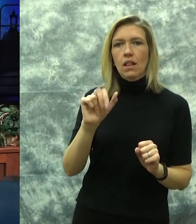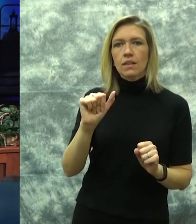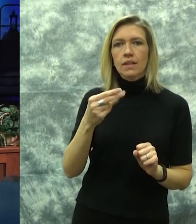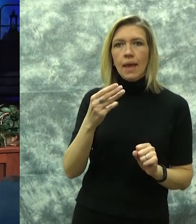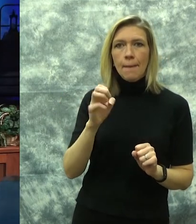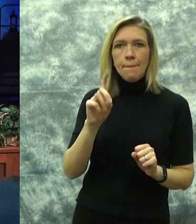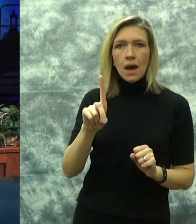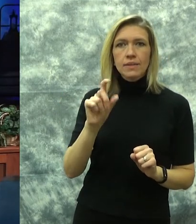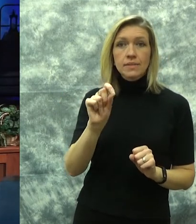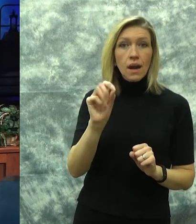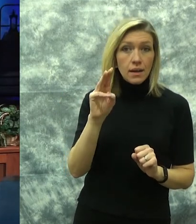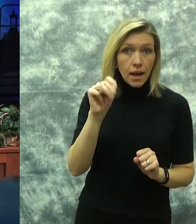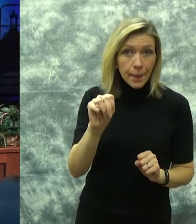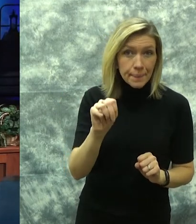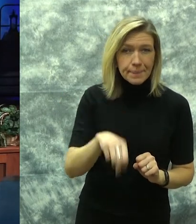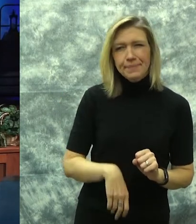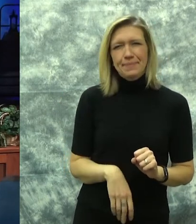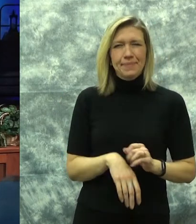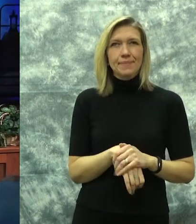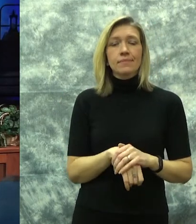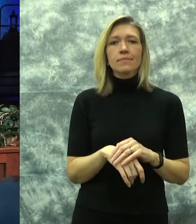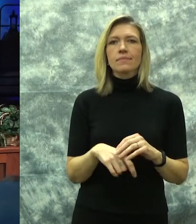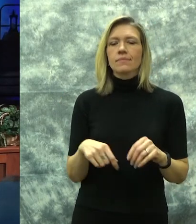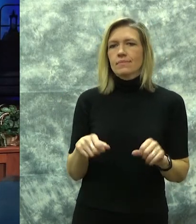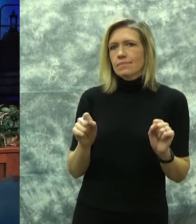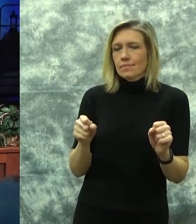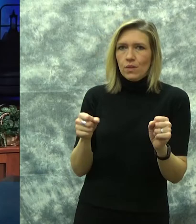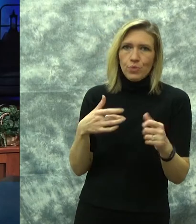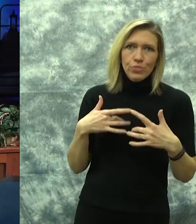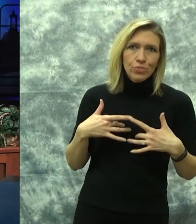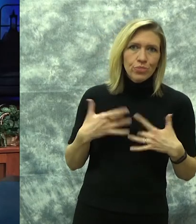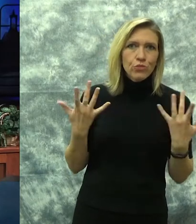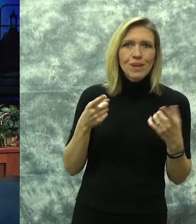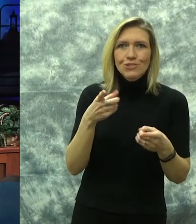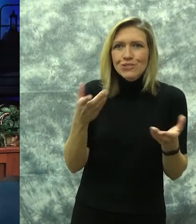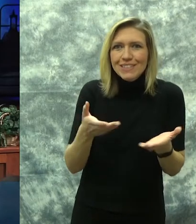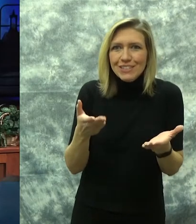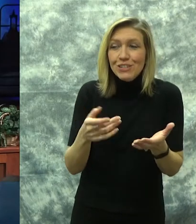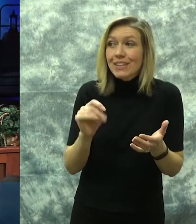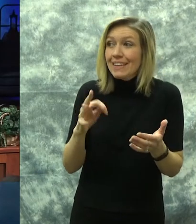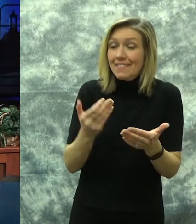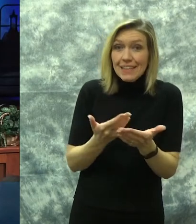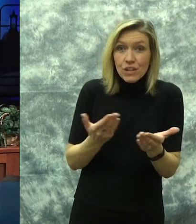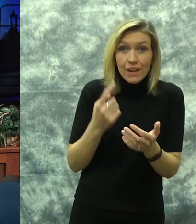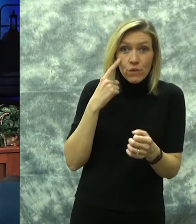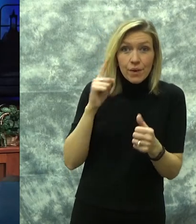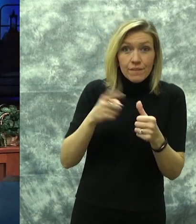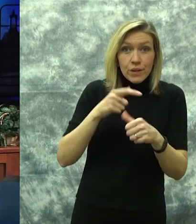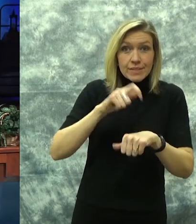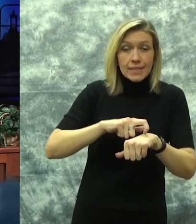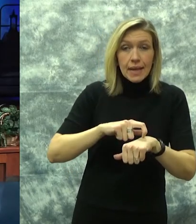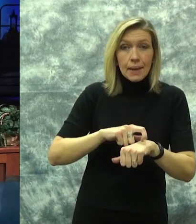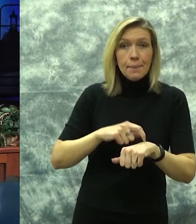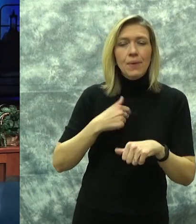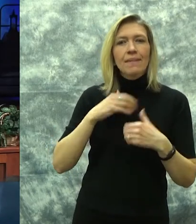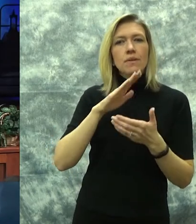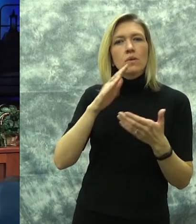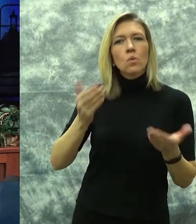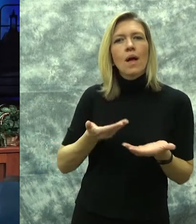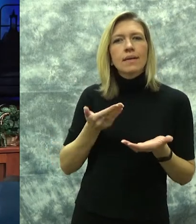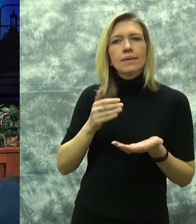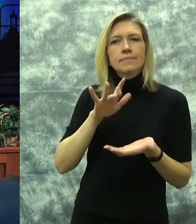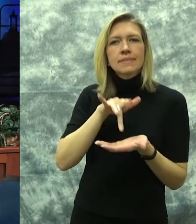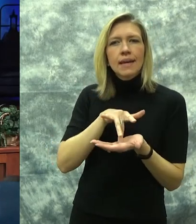Definitely, and we are so thrilled that you're here. And if you're here for the very first time in our sanctuary, we have a welcome center in the middle of the lobby out